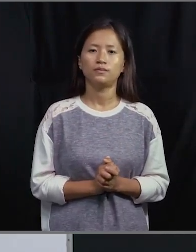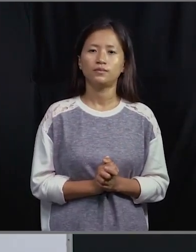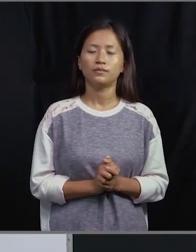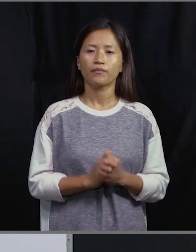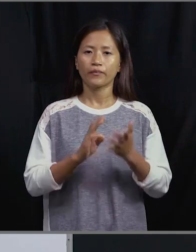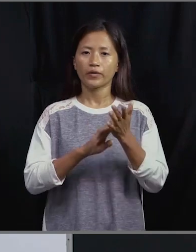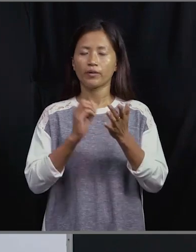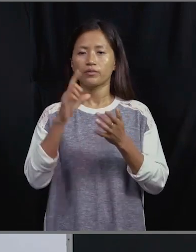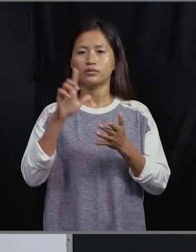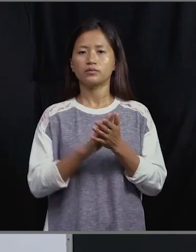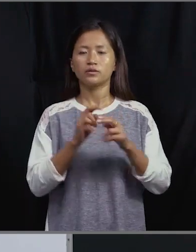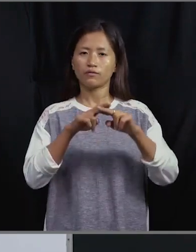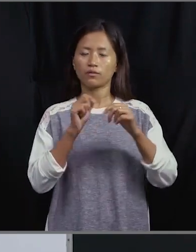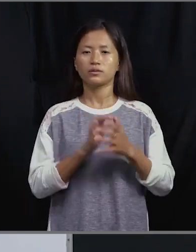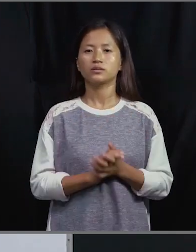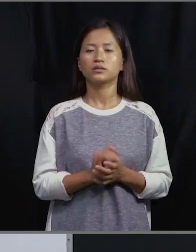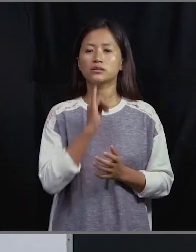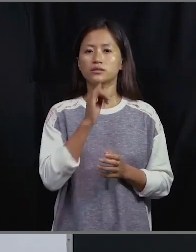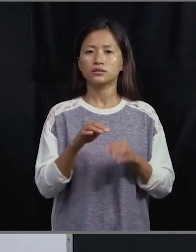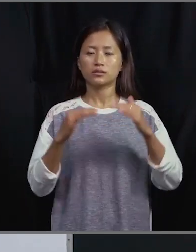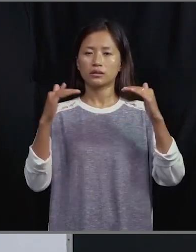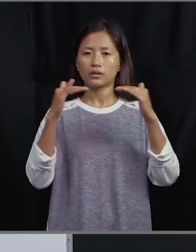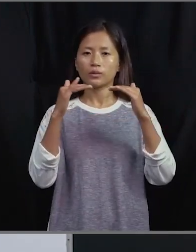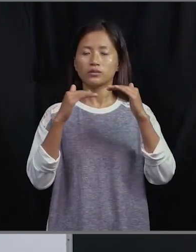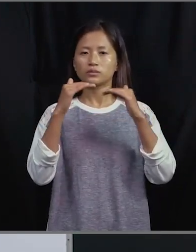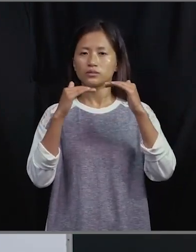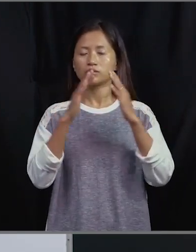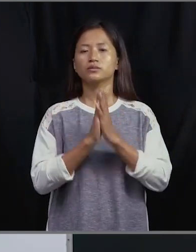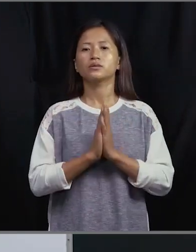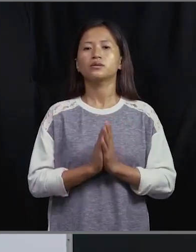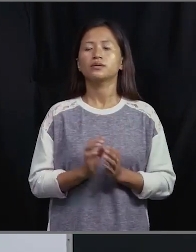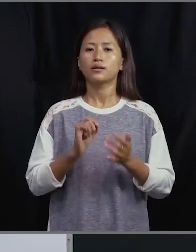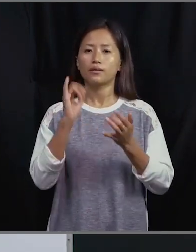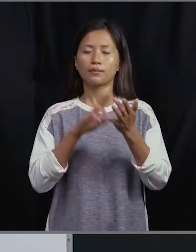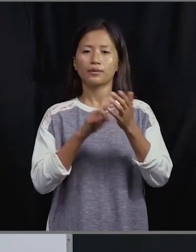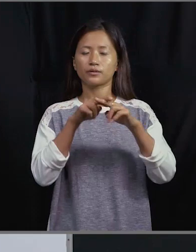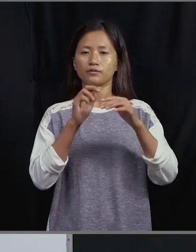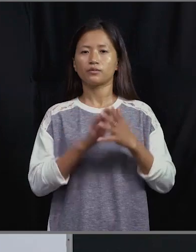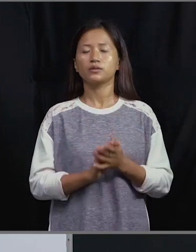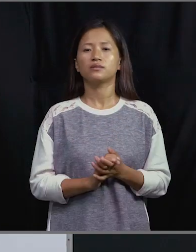The molecular formula is equal to N times of the empirical formula.